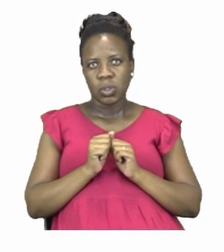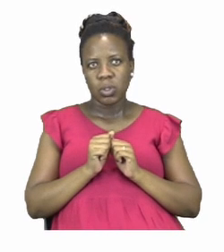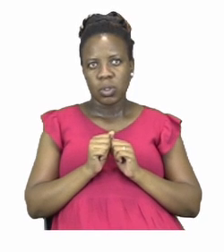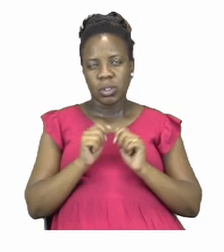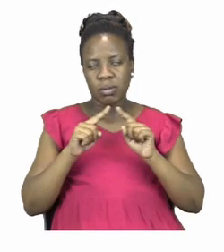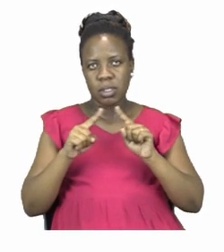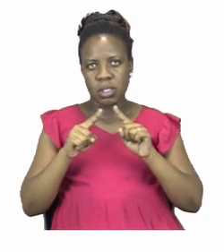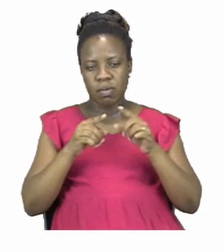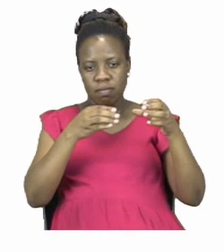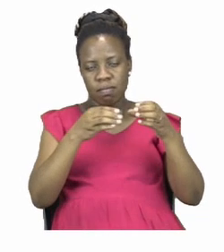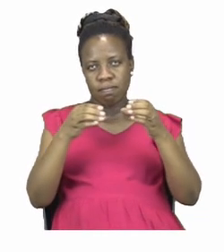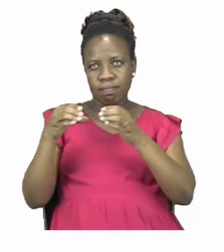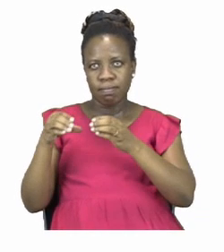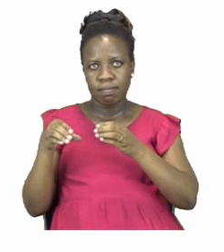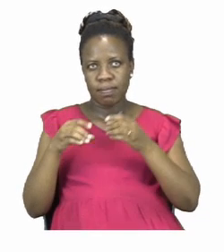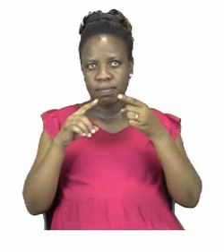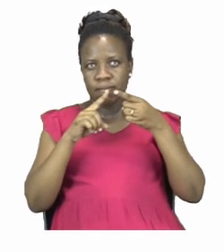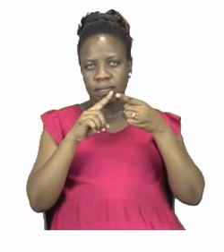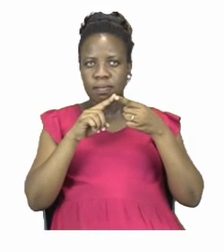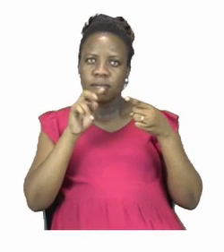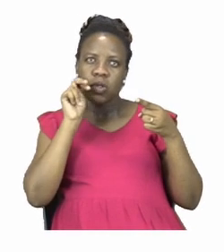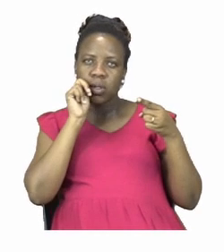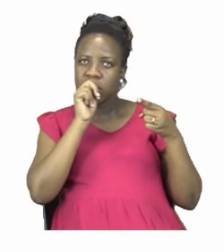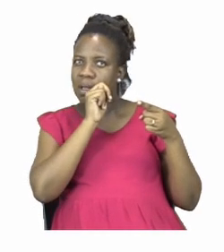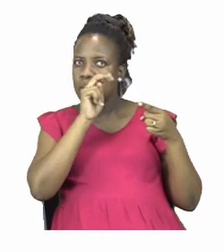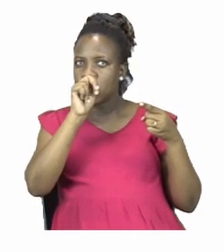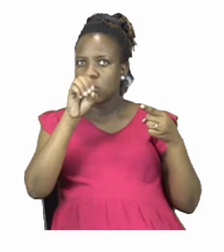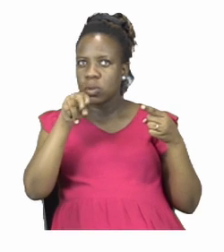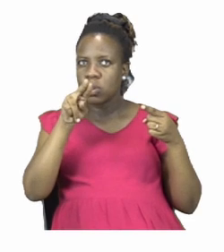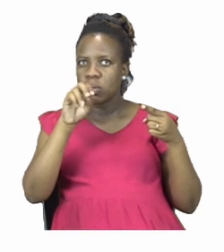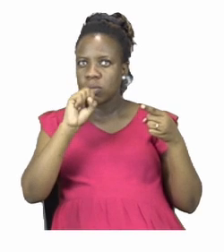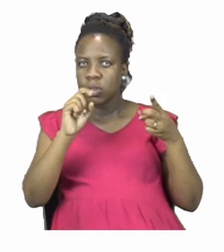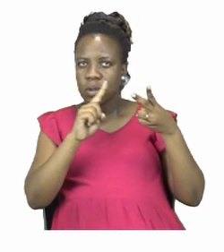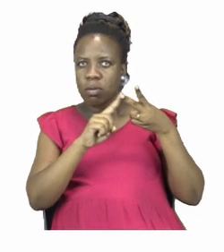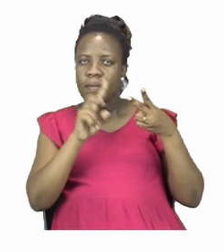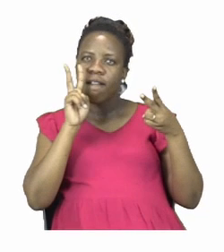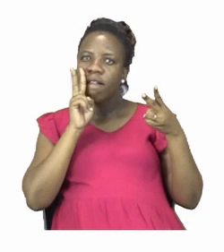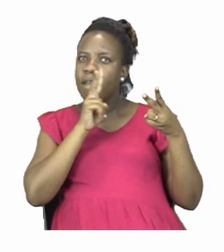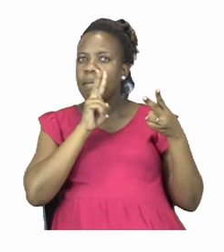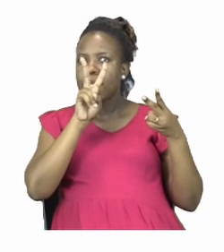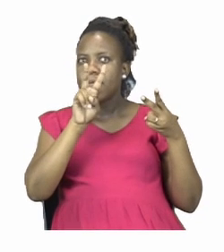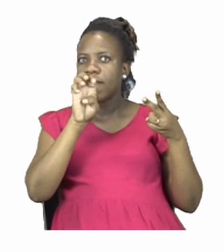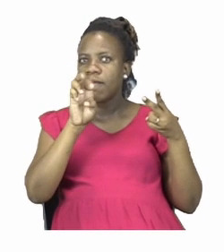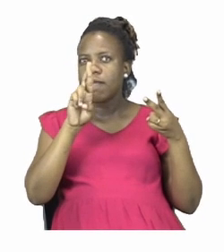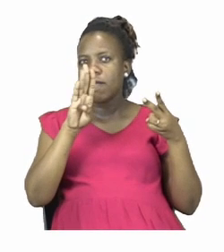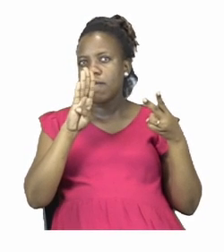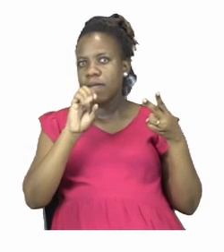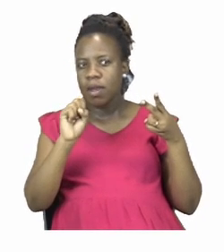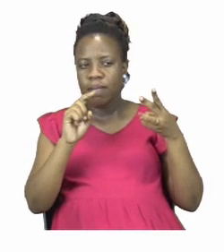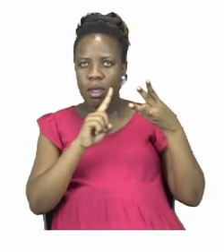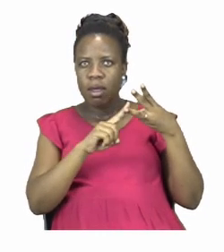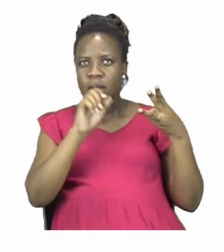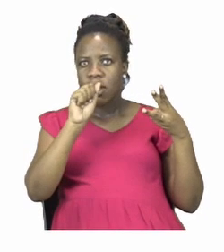categories. First we have nouns, verbs, adjectives,